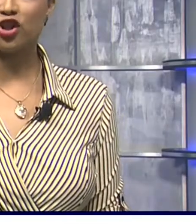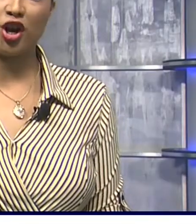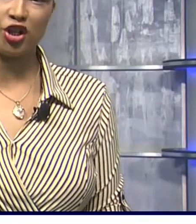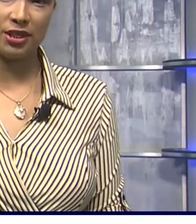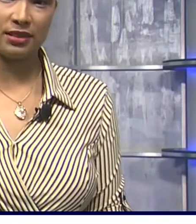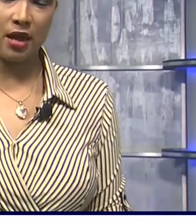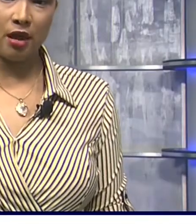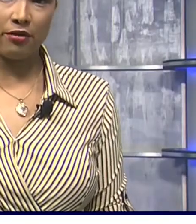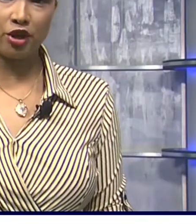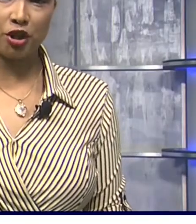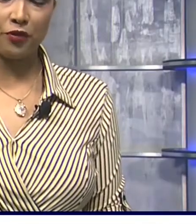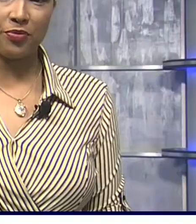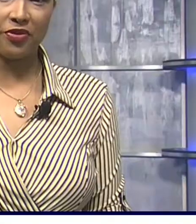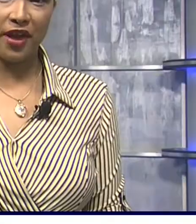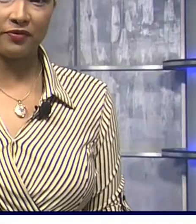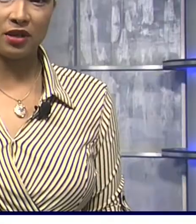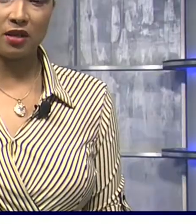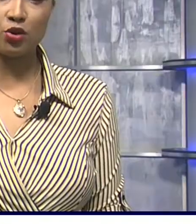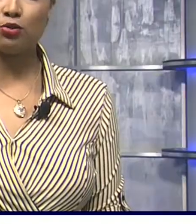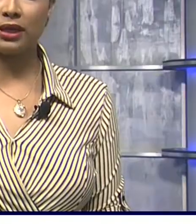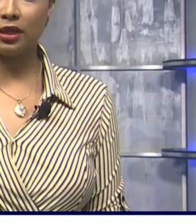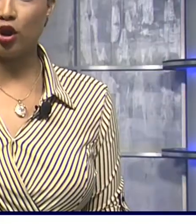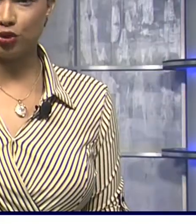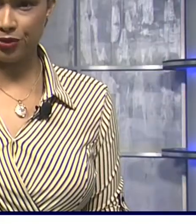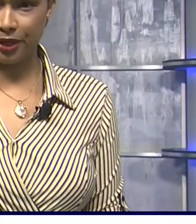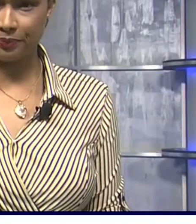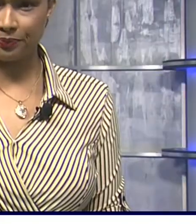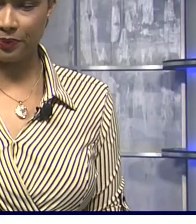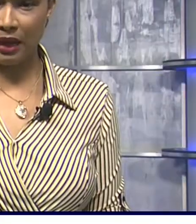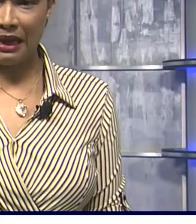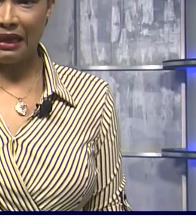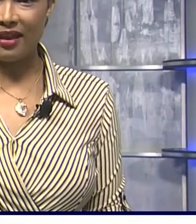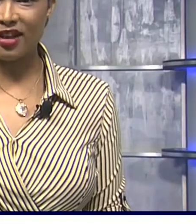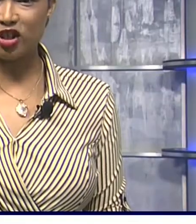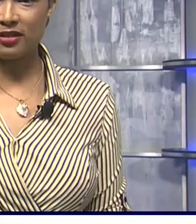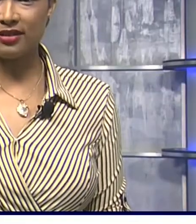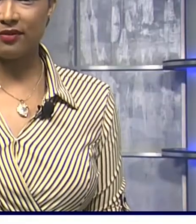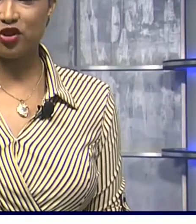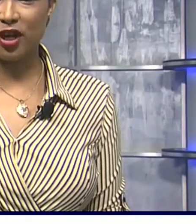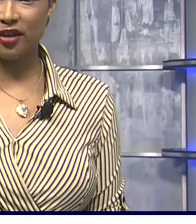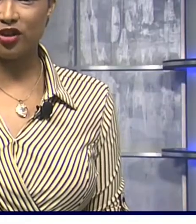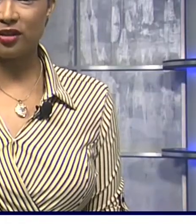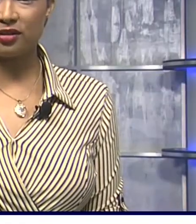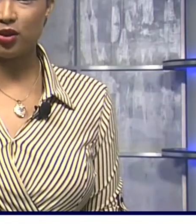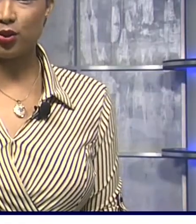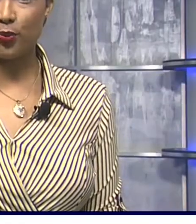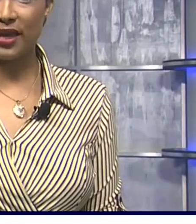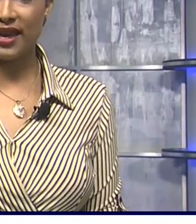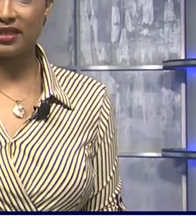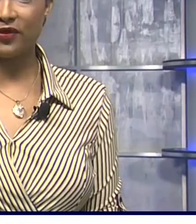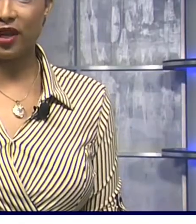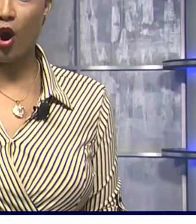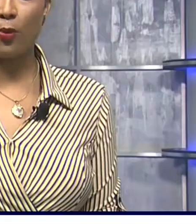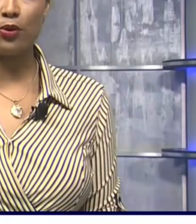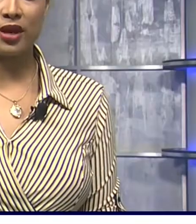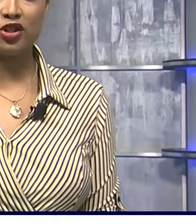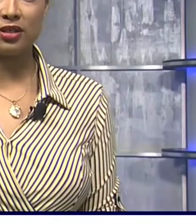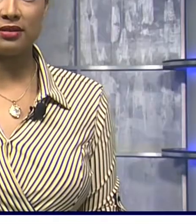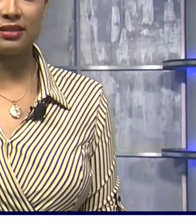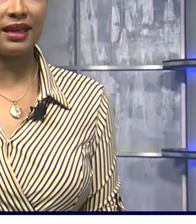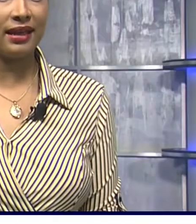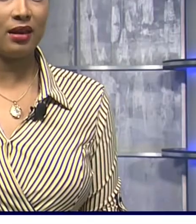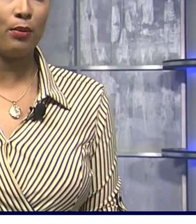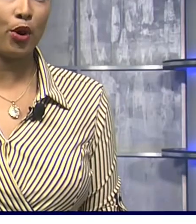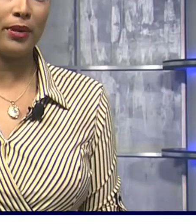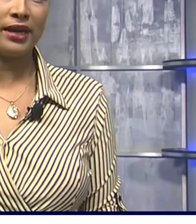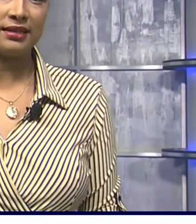4 charges ranging from theft to money laundering. Legislative changes to PSV